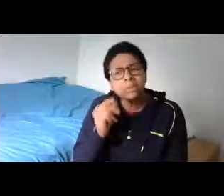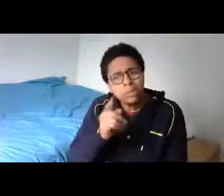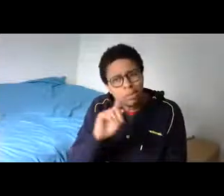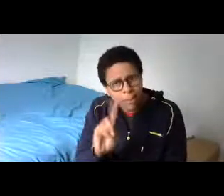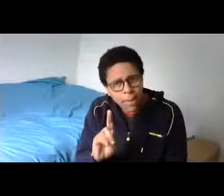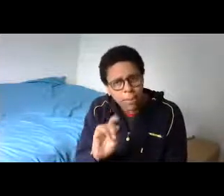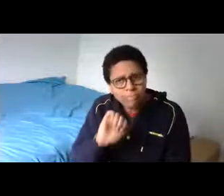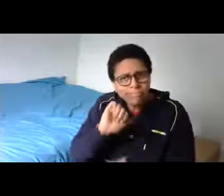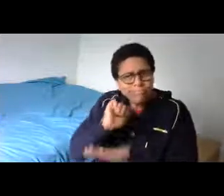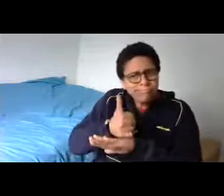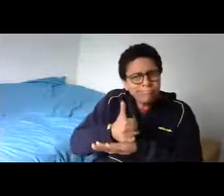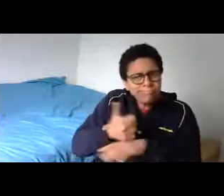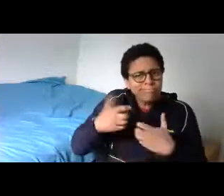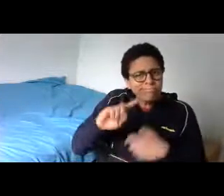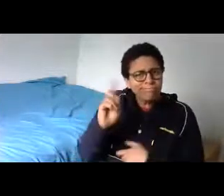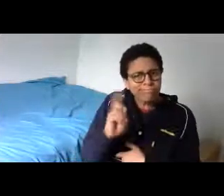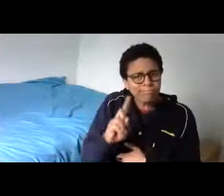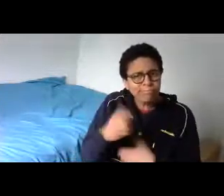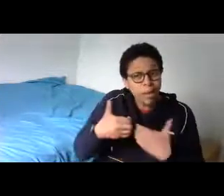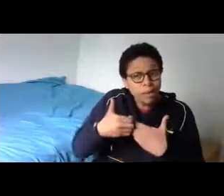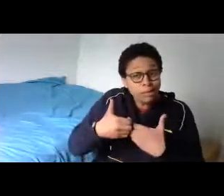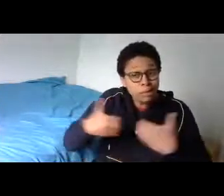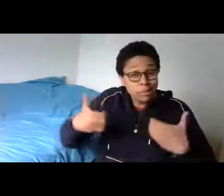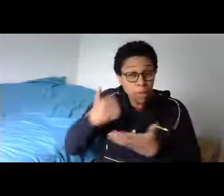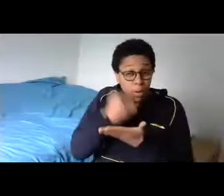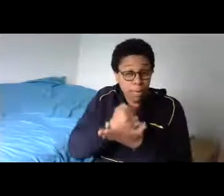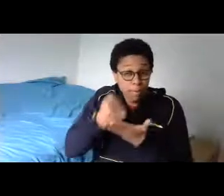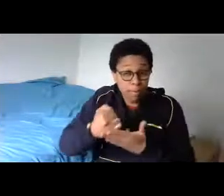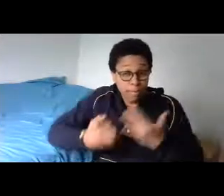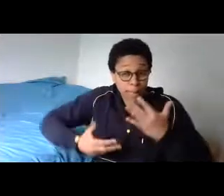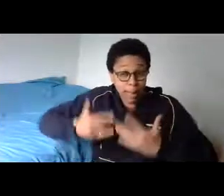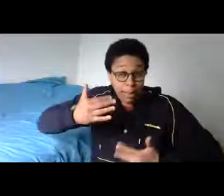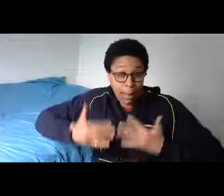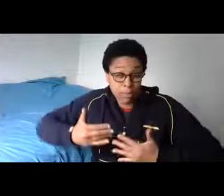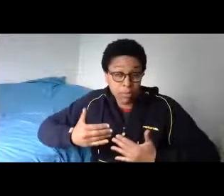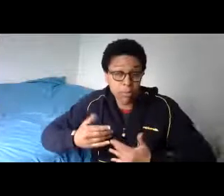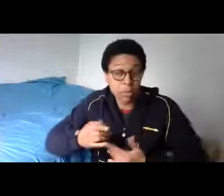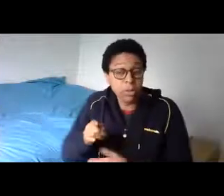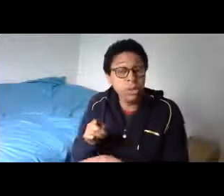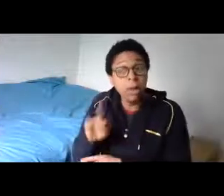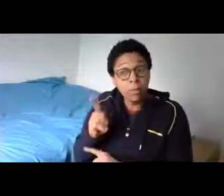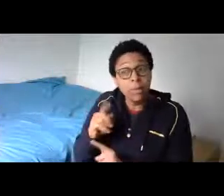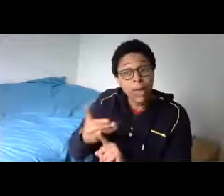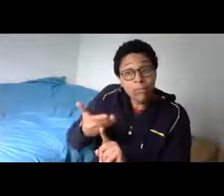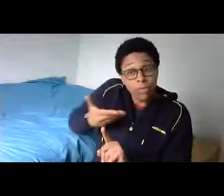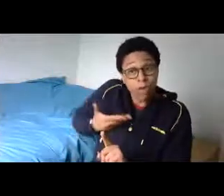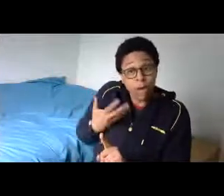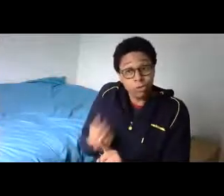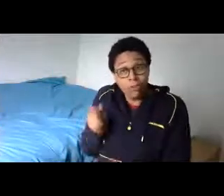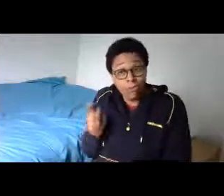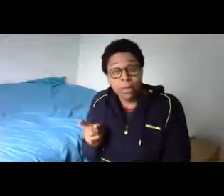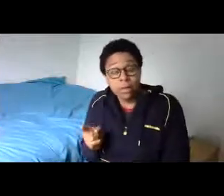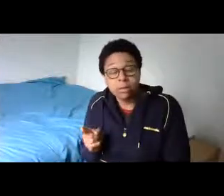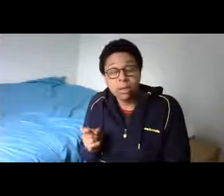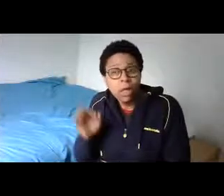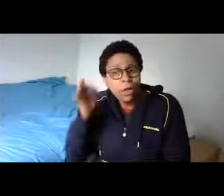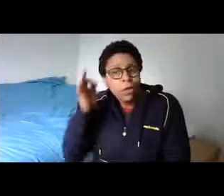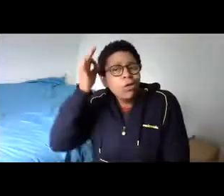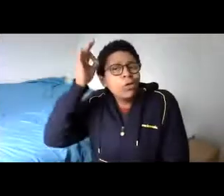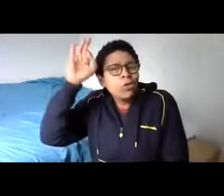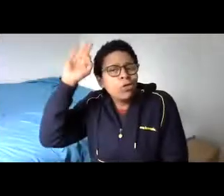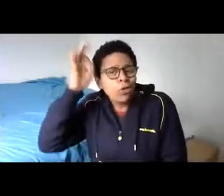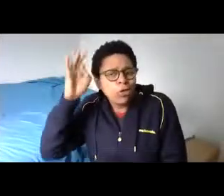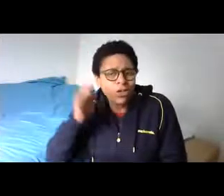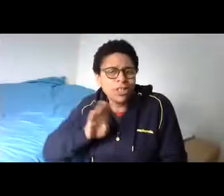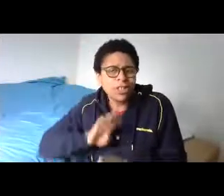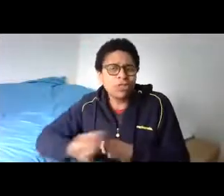but that they manage, should be allowed to have that. Local authorities are trying to